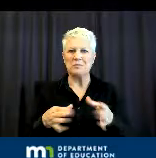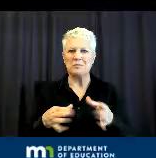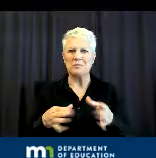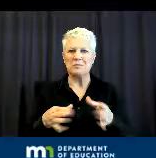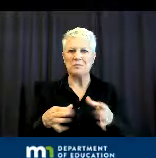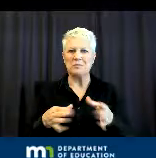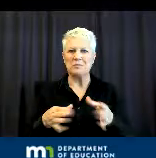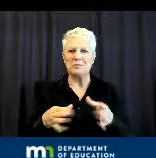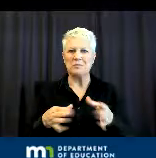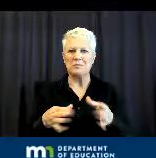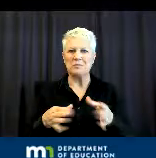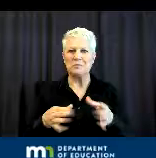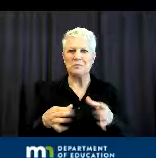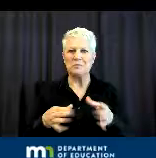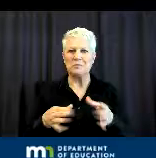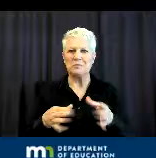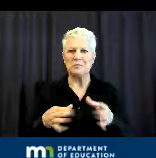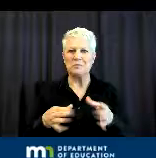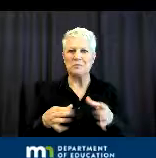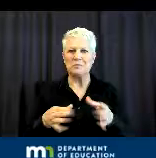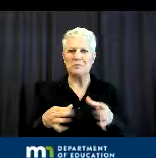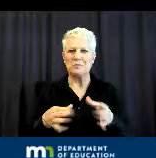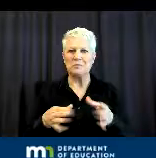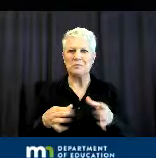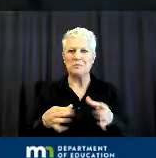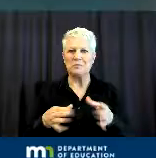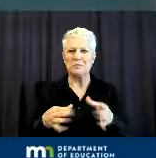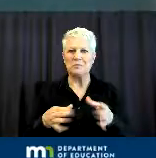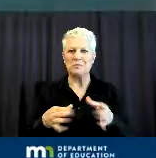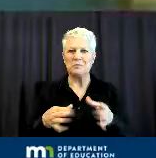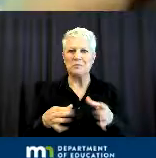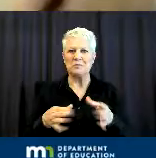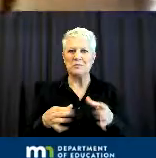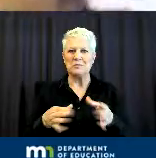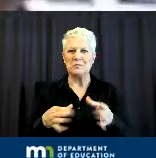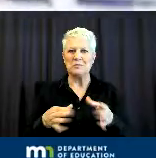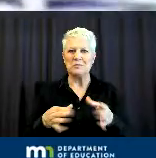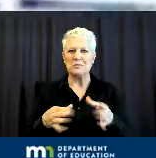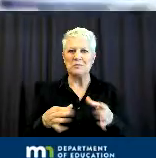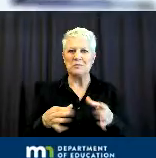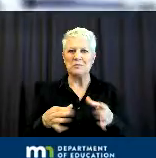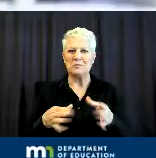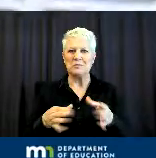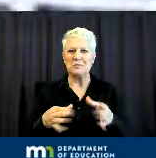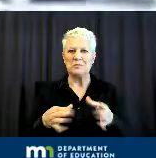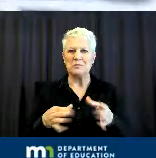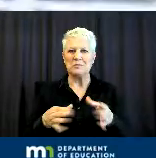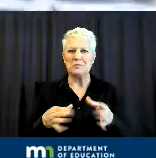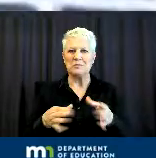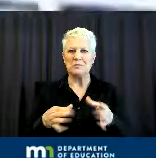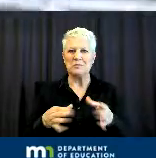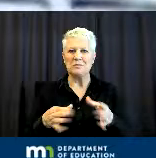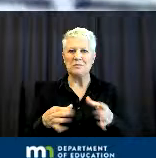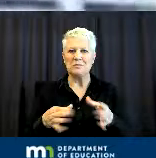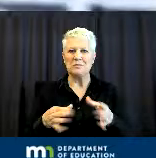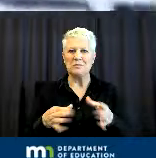She tells him it's bedtime and then starts their little system. Go to bed, and we tell him when it's time to